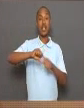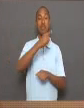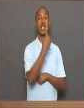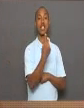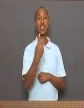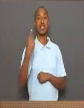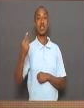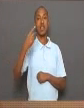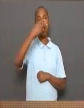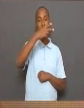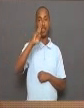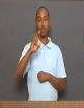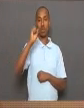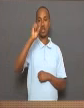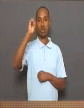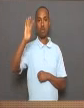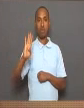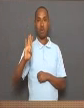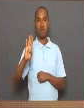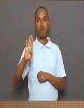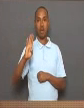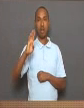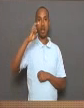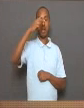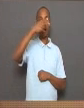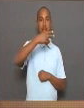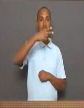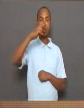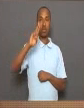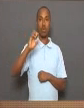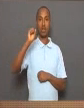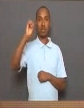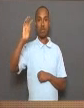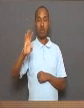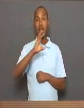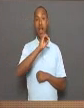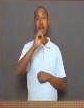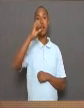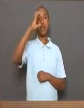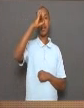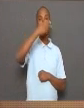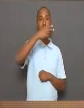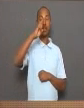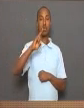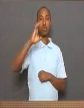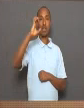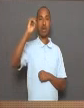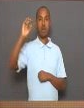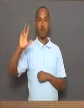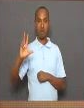such as sulfuric acid, hydrosulfuric acid, and carbonic acid, are